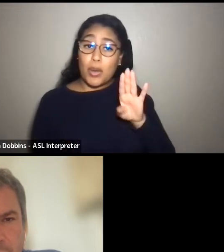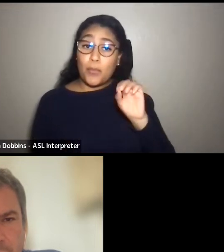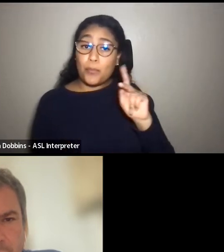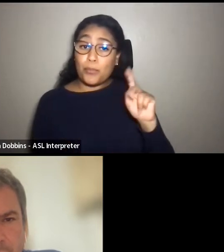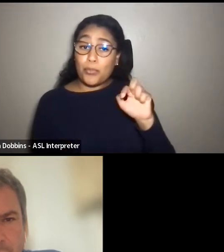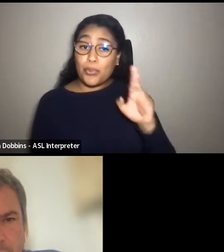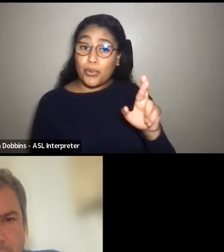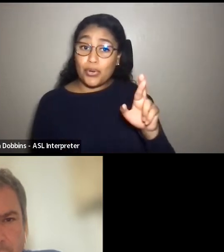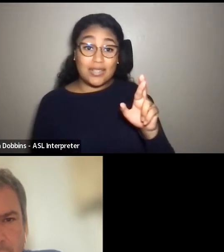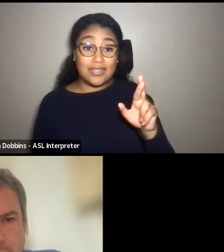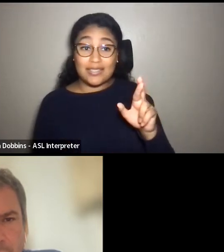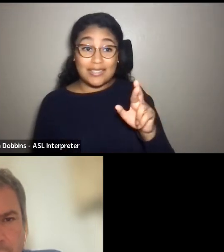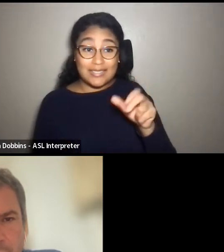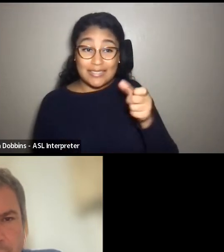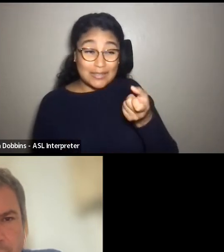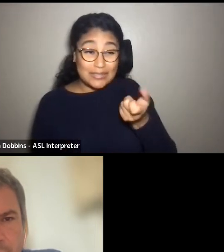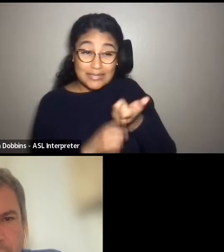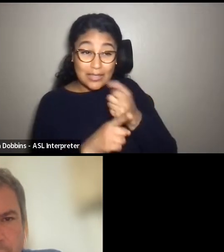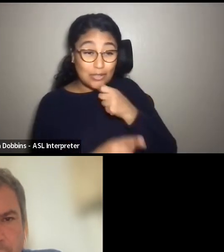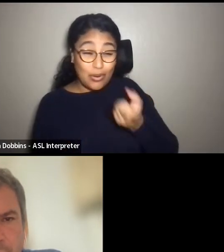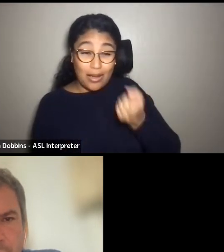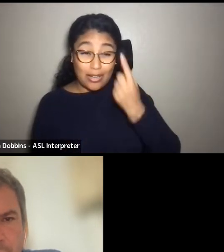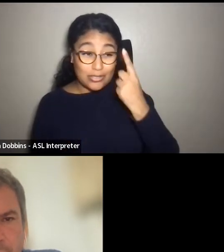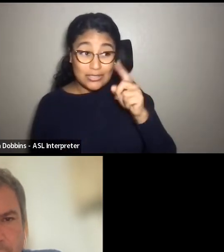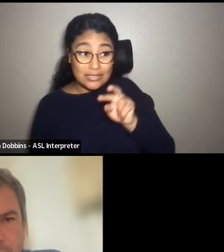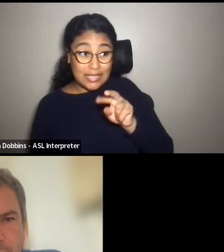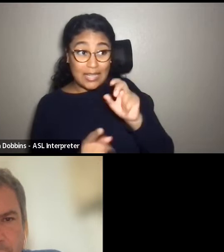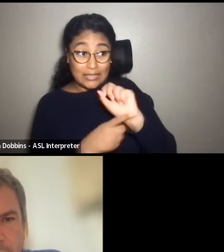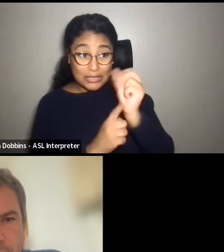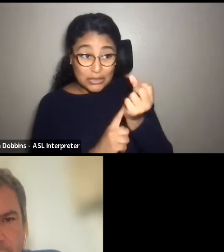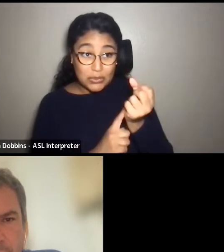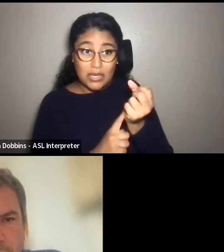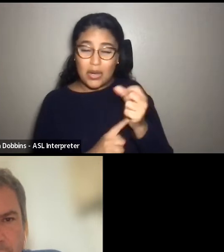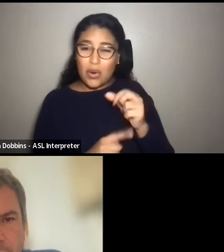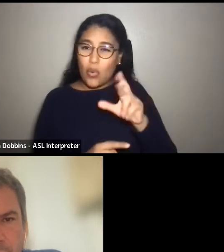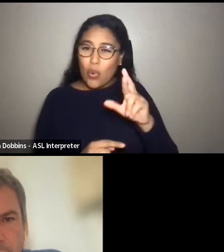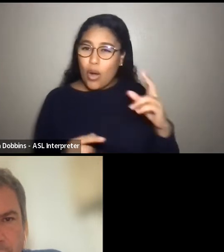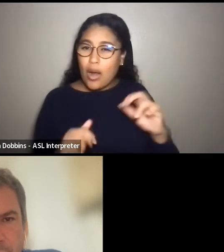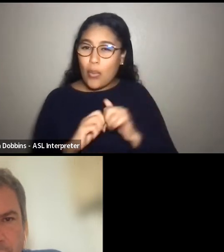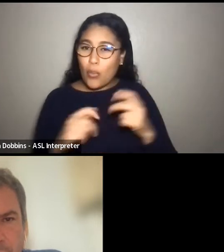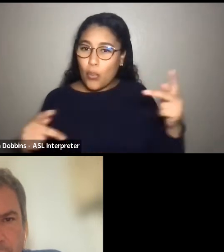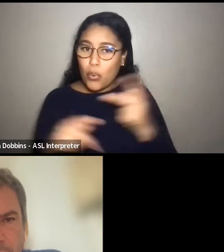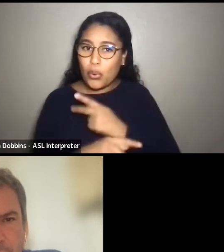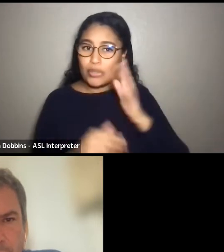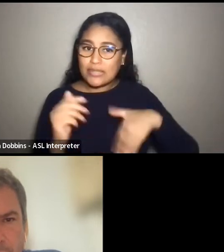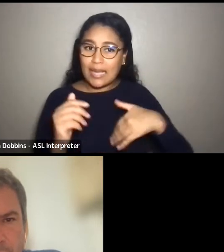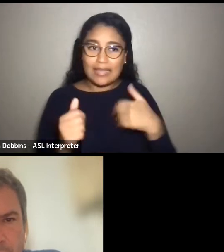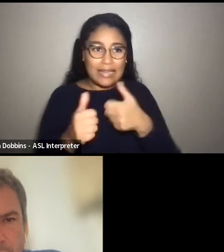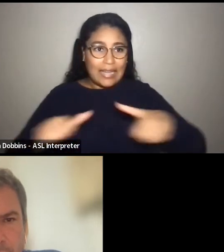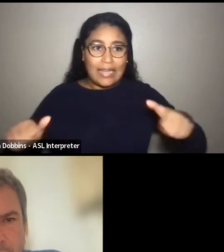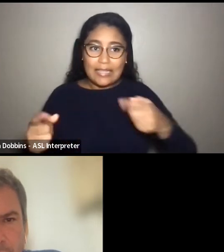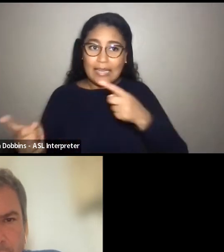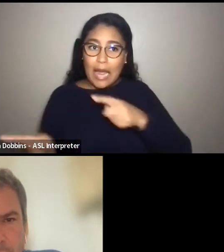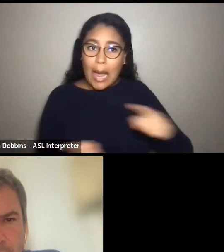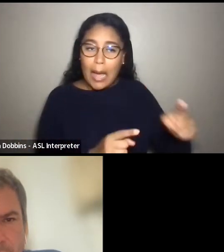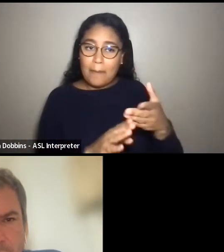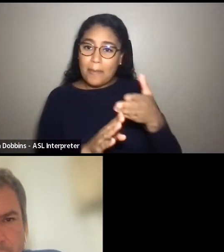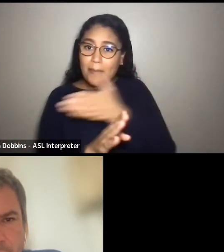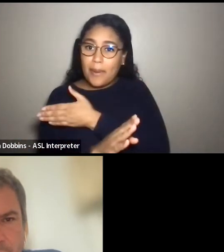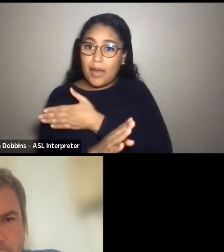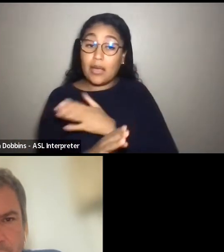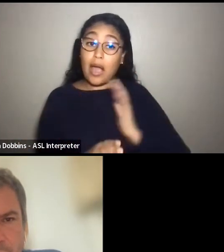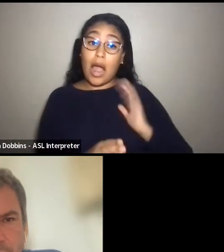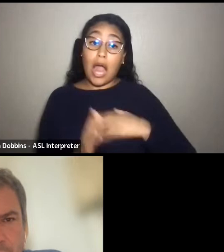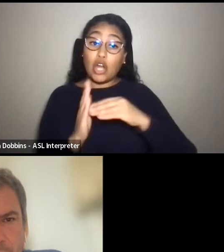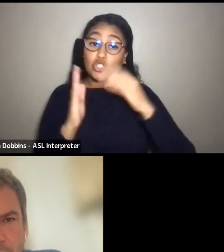Booker either does not understand how very different, how much worse these attacks were than anything that has occurred in the past. Our children